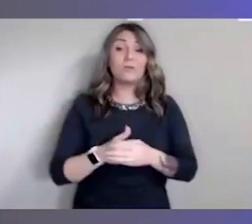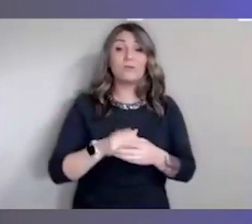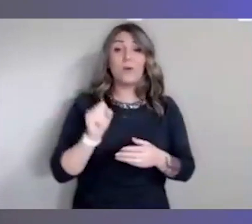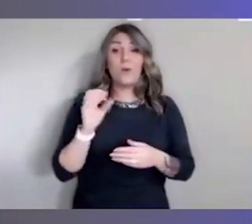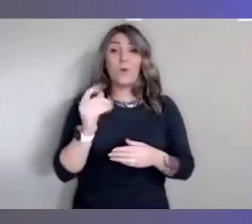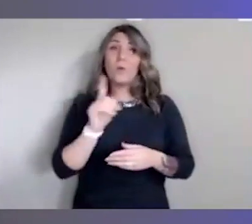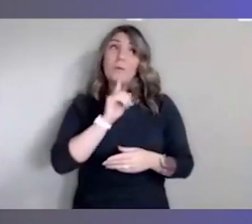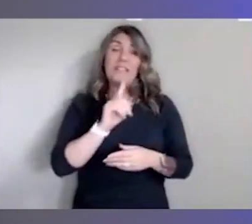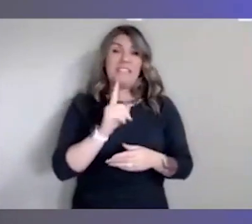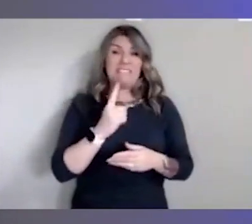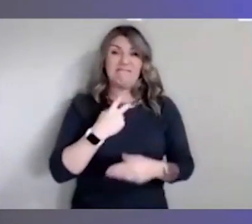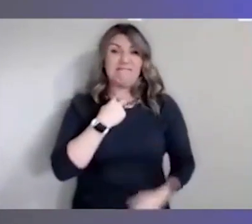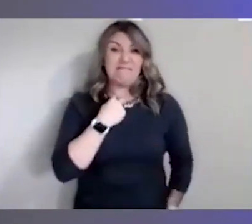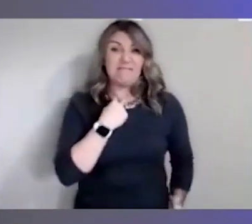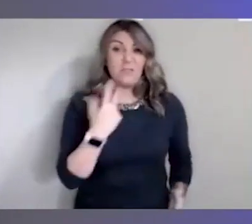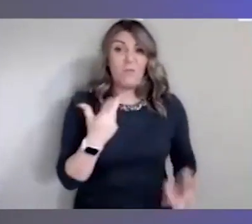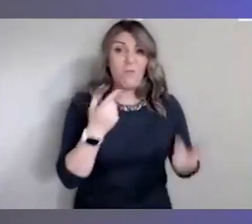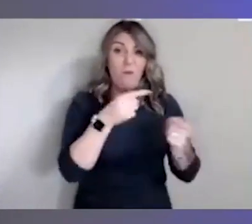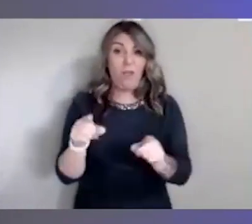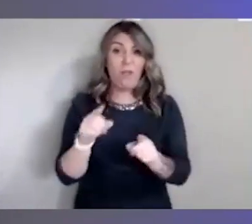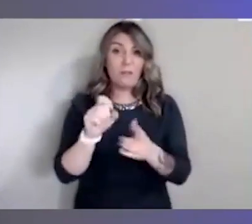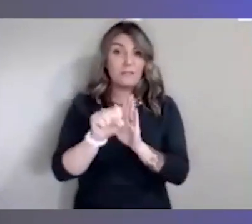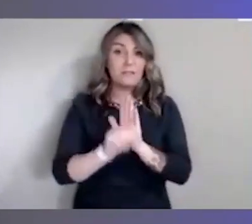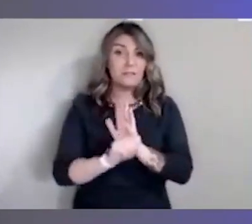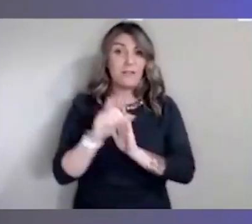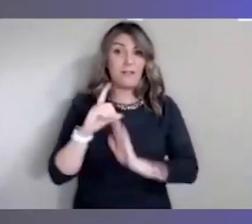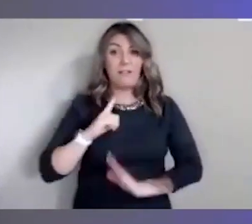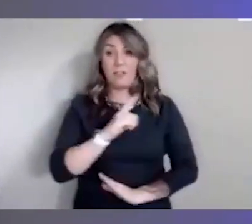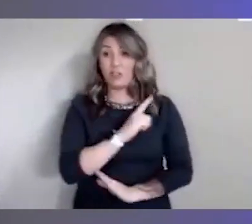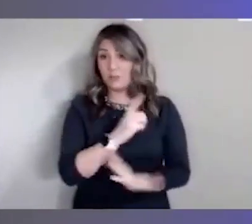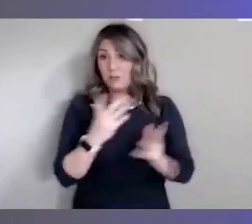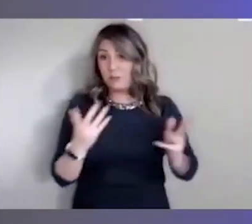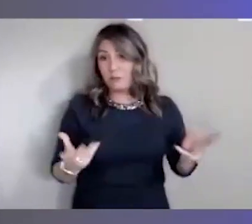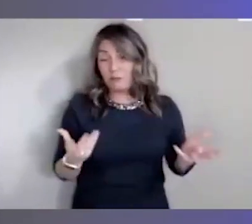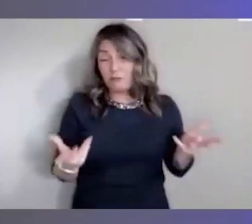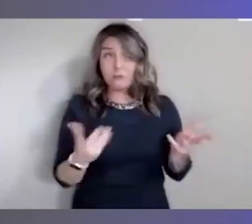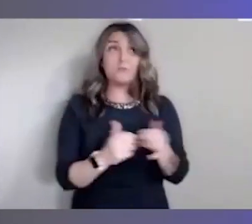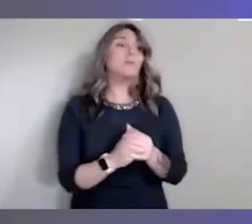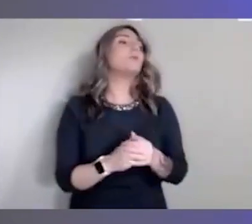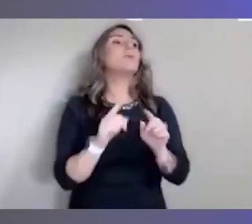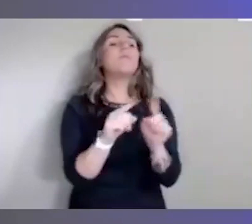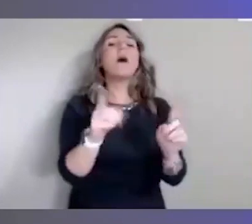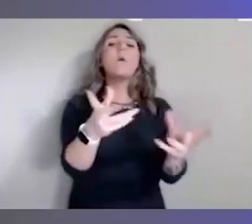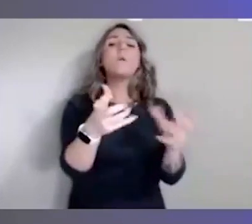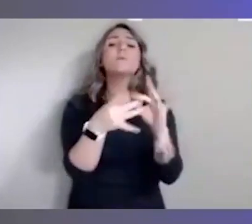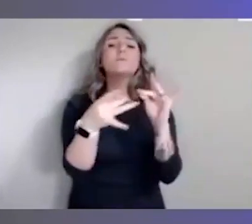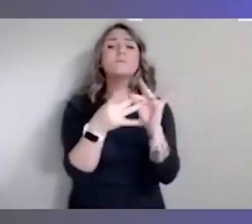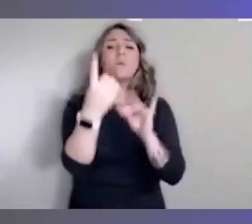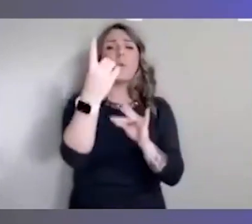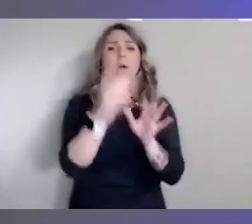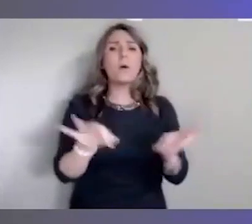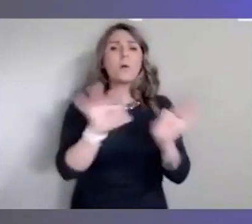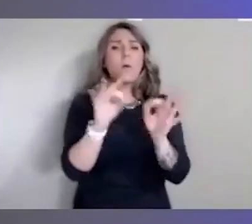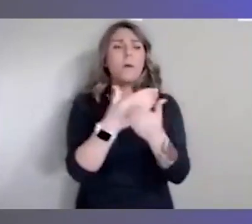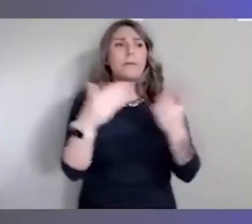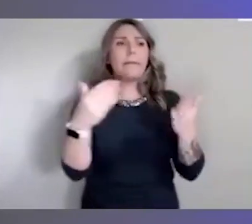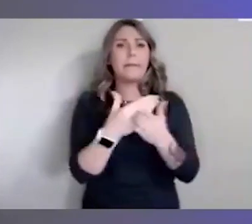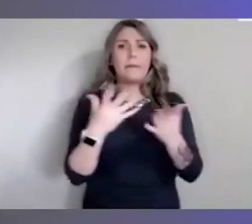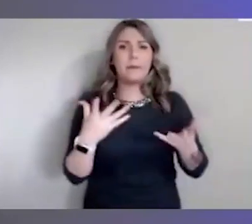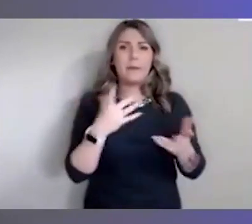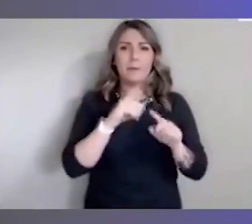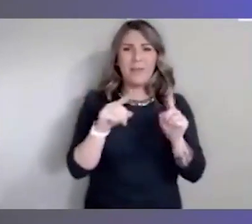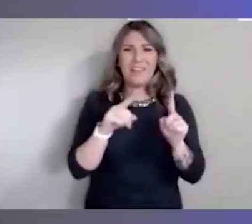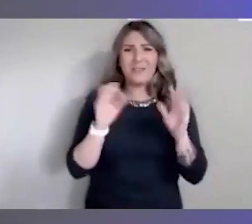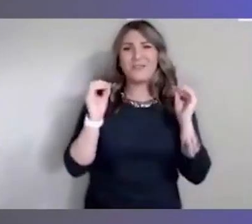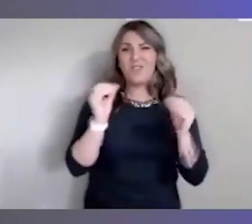happened at the state legislature. But I will say that I think one of the factors come into play here, but I don't have any data to demonstrate